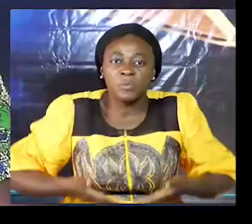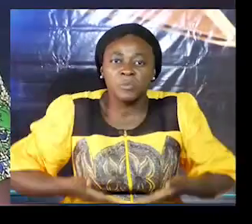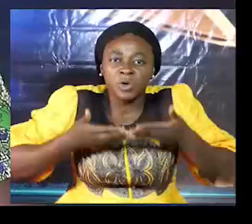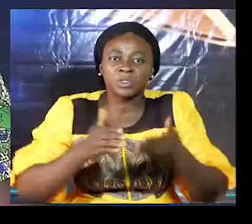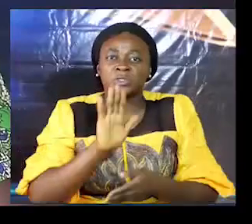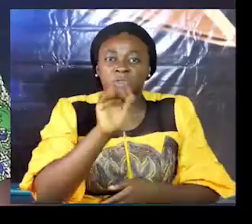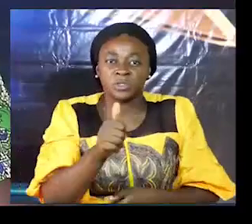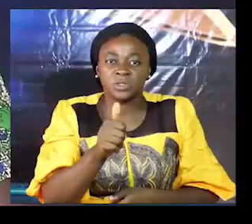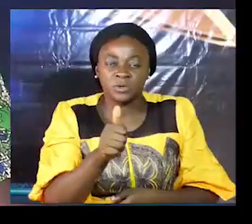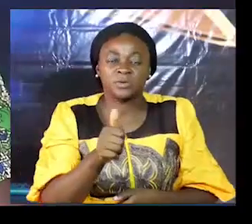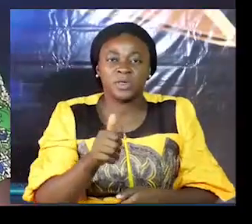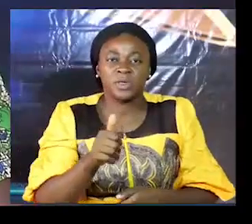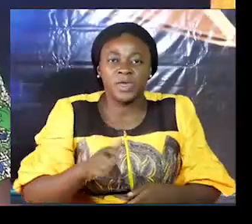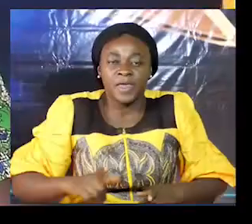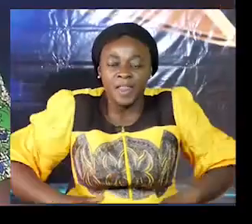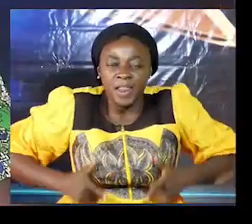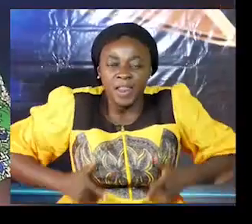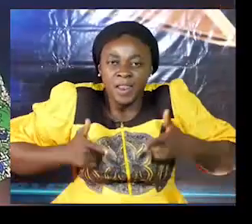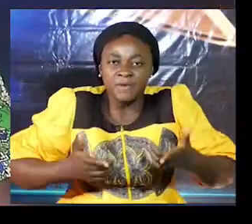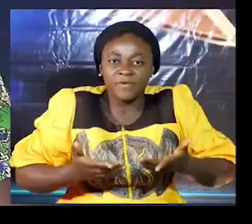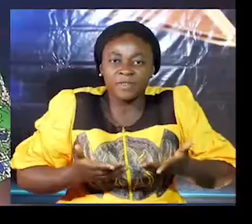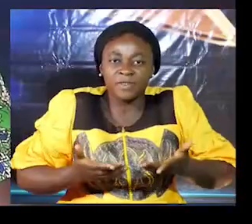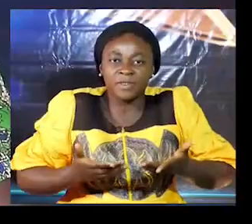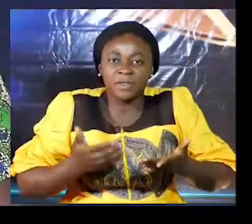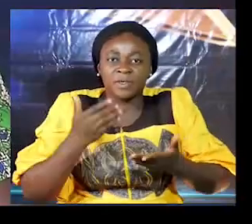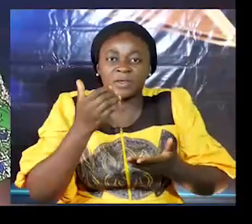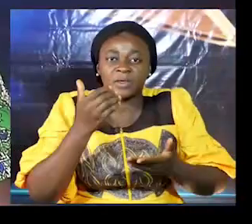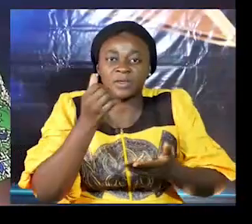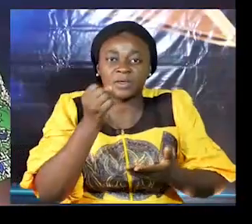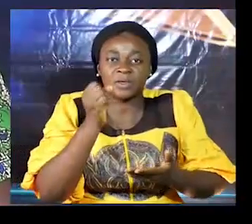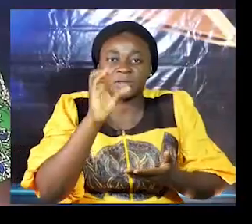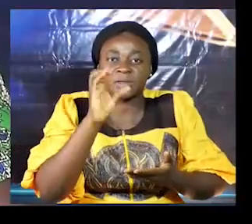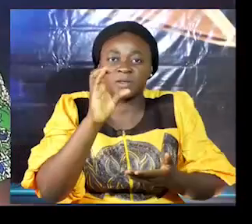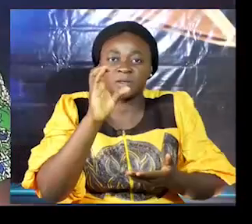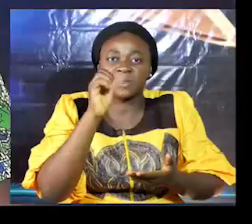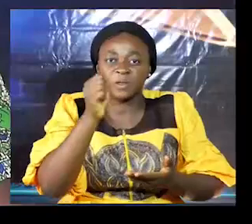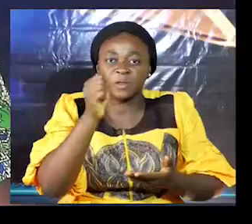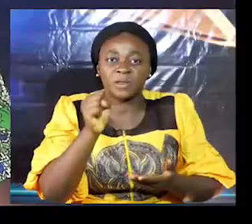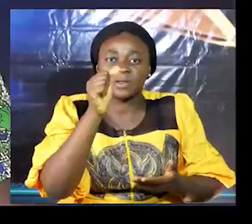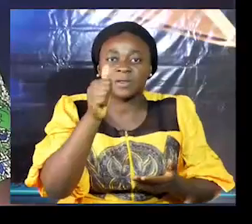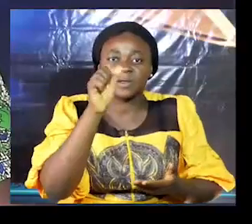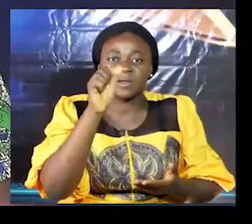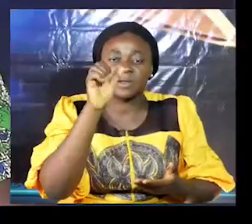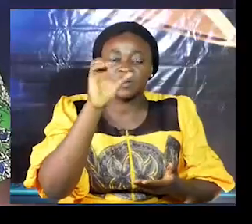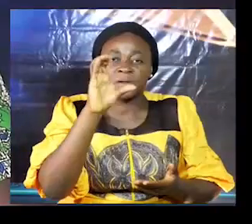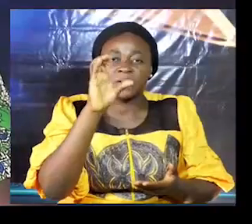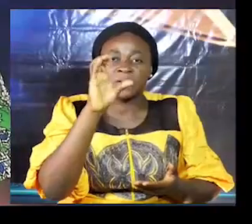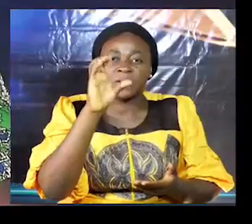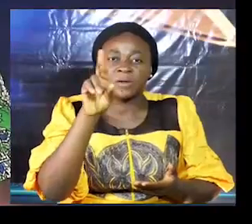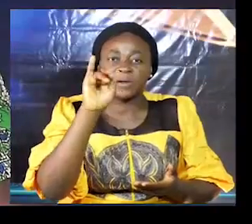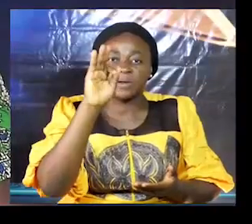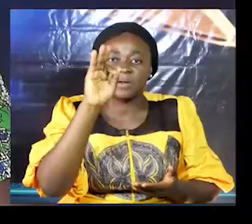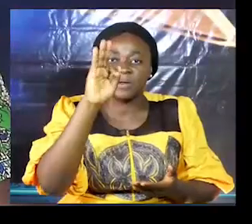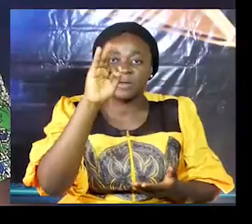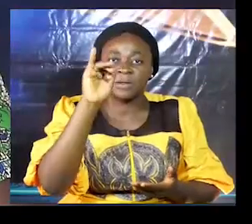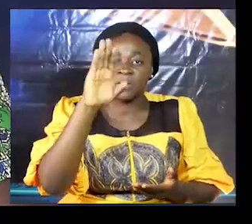knowing the will of God for your life, you must become a child of God. You must have surrendered your life to Jesus. Without that, you